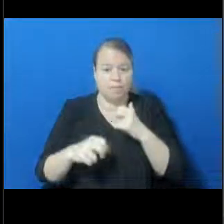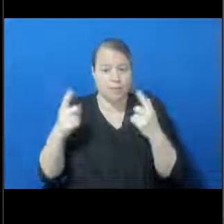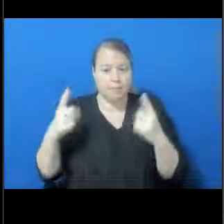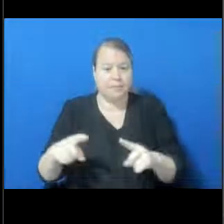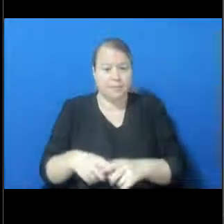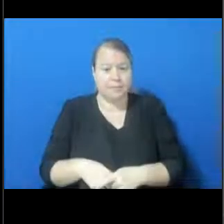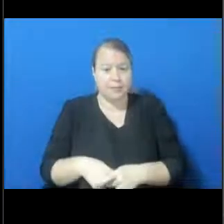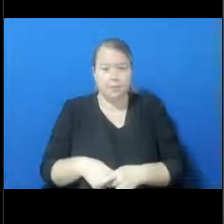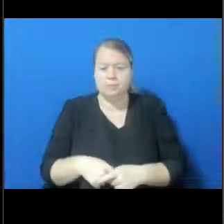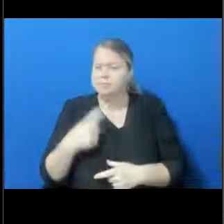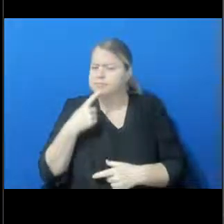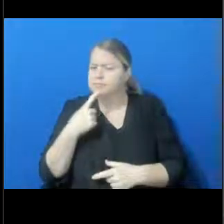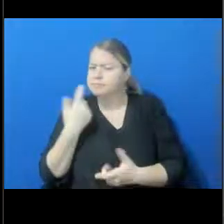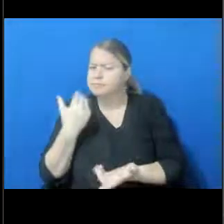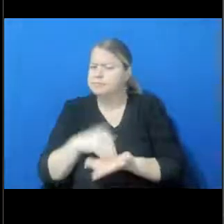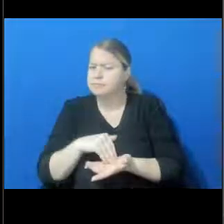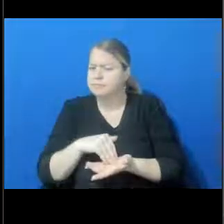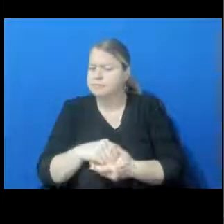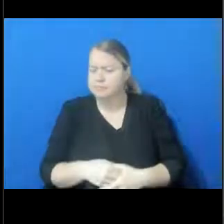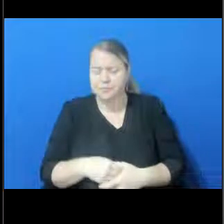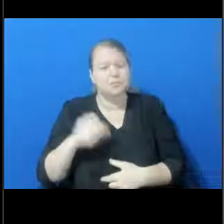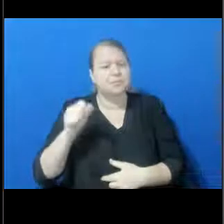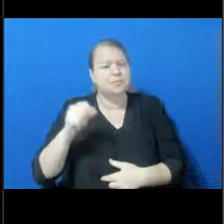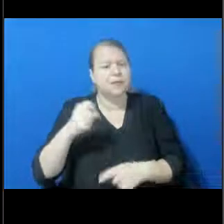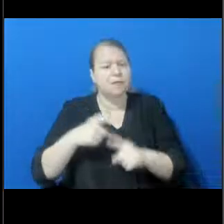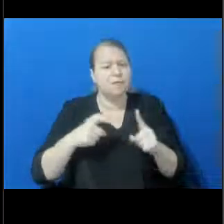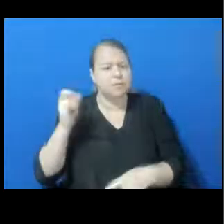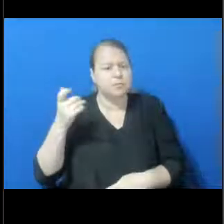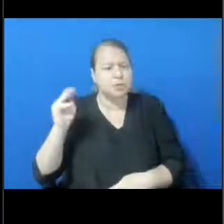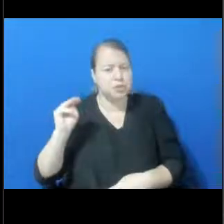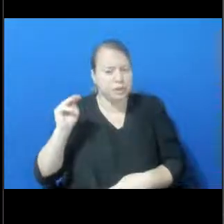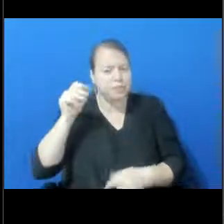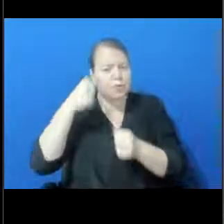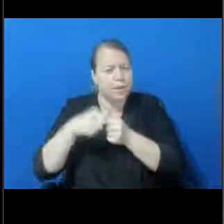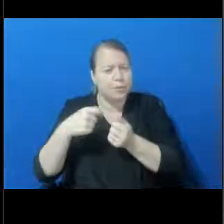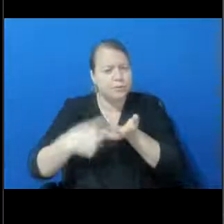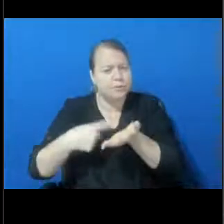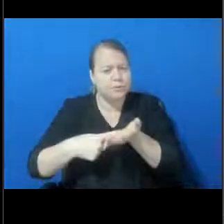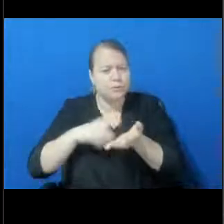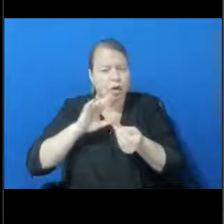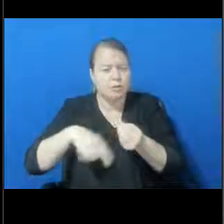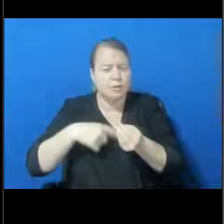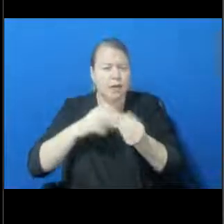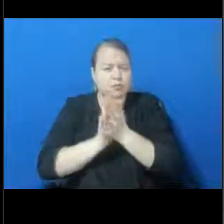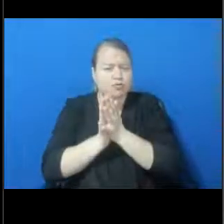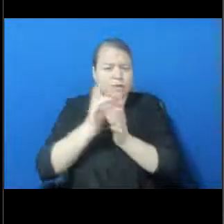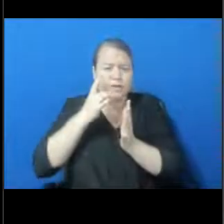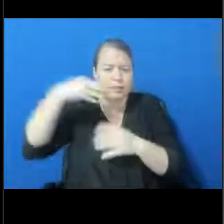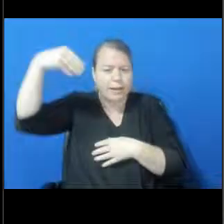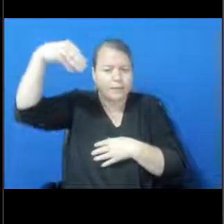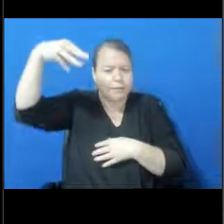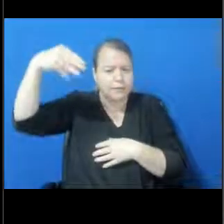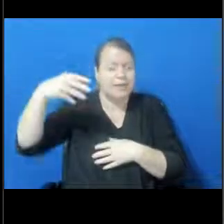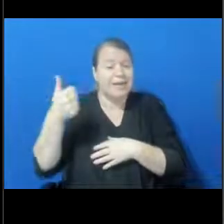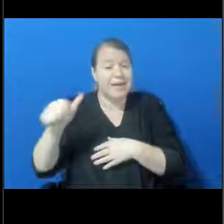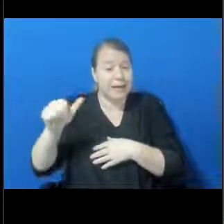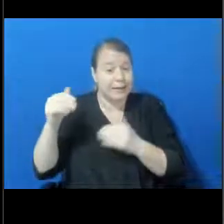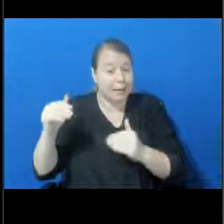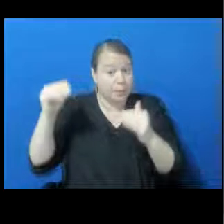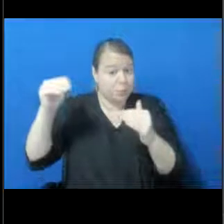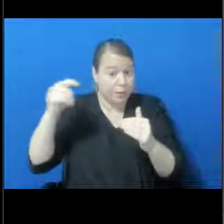Sorry, could you repeat that question? Yeah, this is from Jim, who had talked about the traffic signal earlier. He says, any upgrade